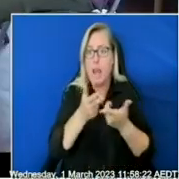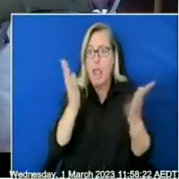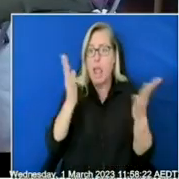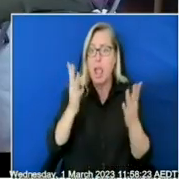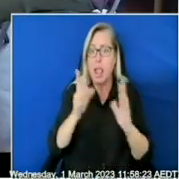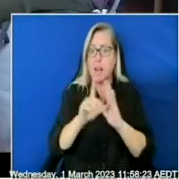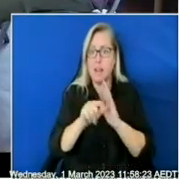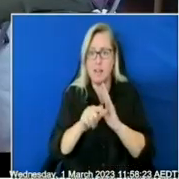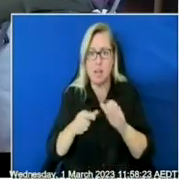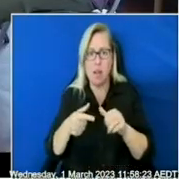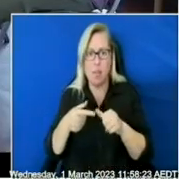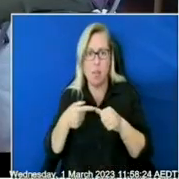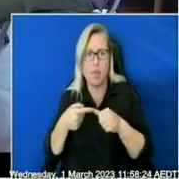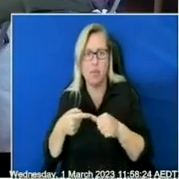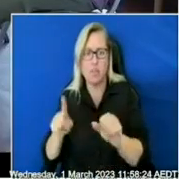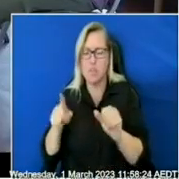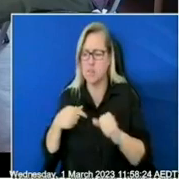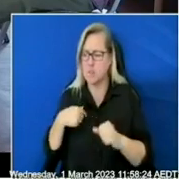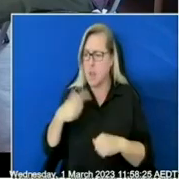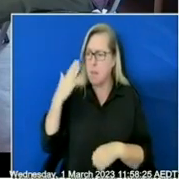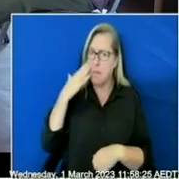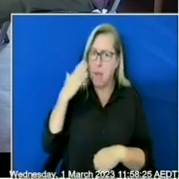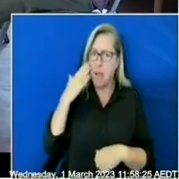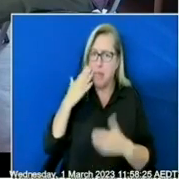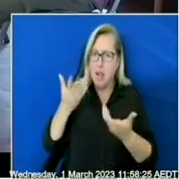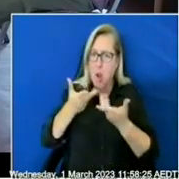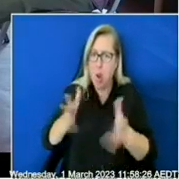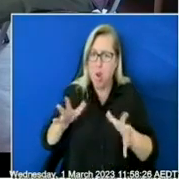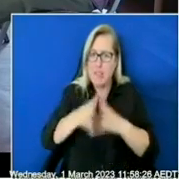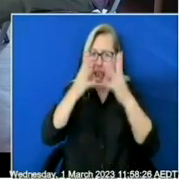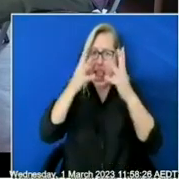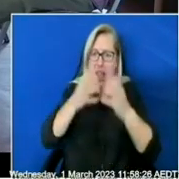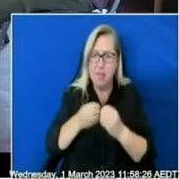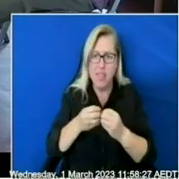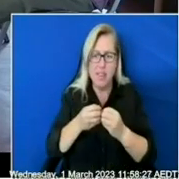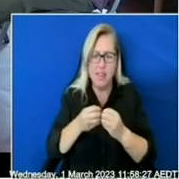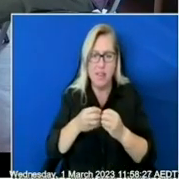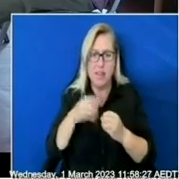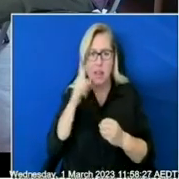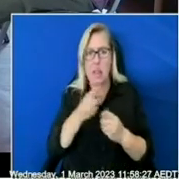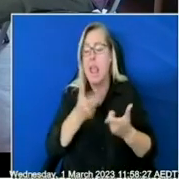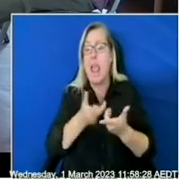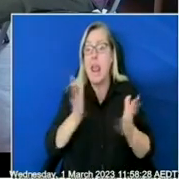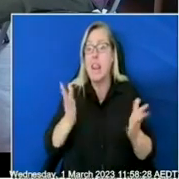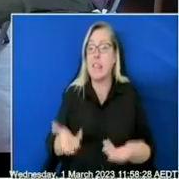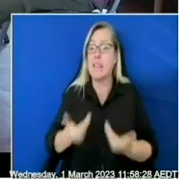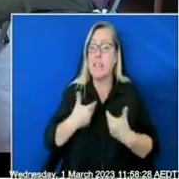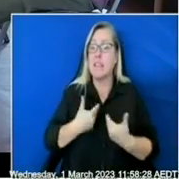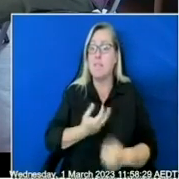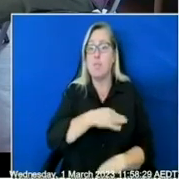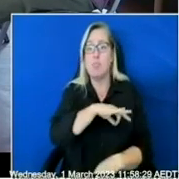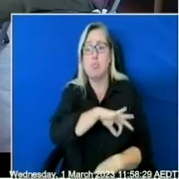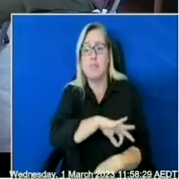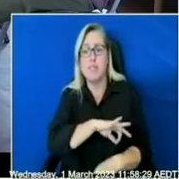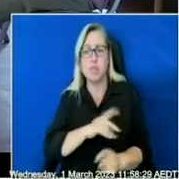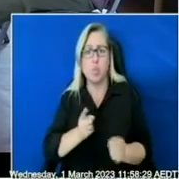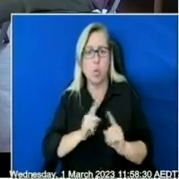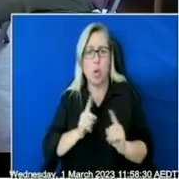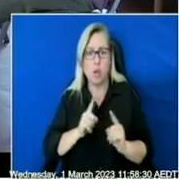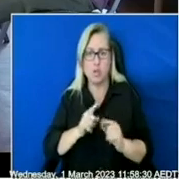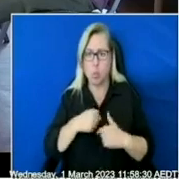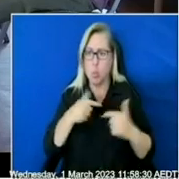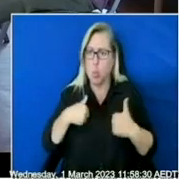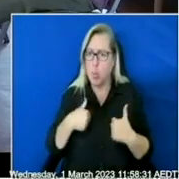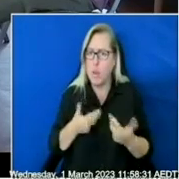lost anything that she could have privileged us with growing up. Yes, because you lost it as well. We did. We've lost everything. She